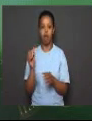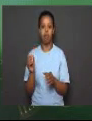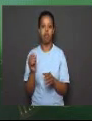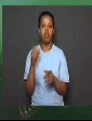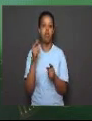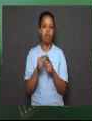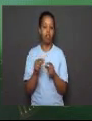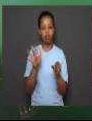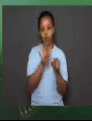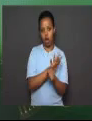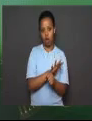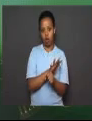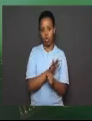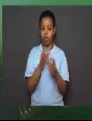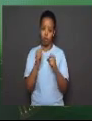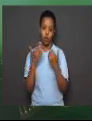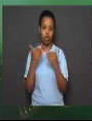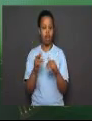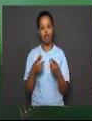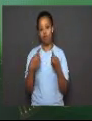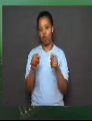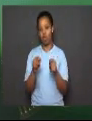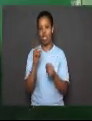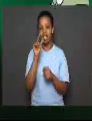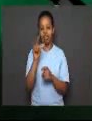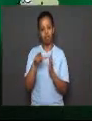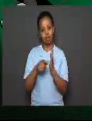Do your best, and I will see you in a few minutes.